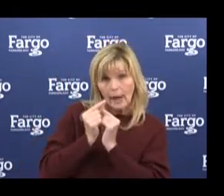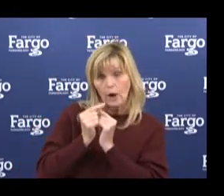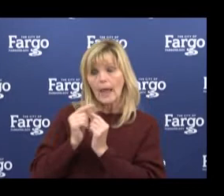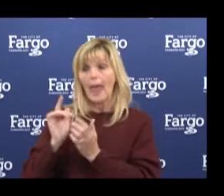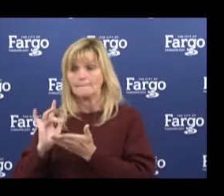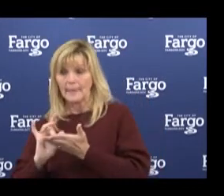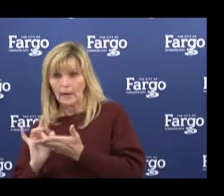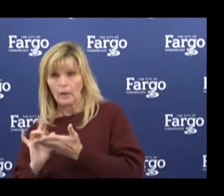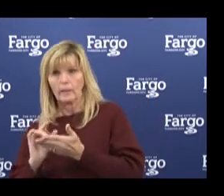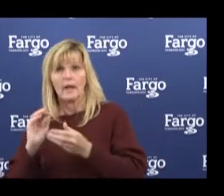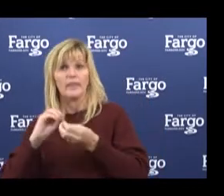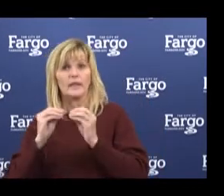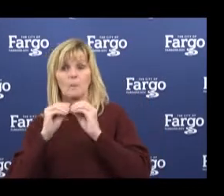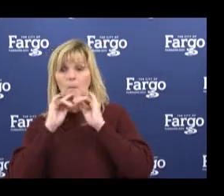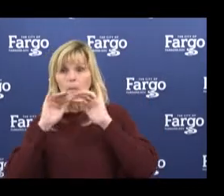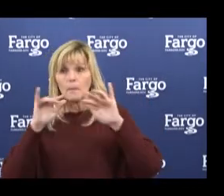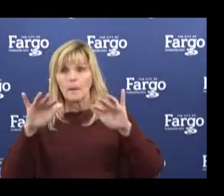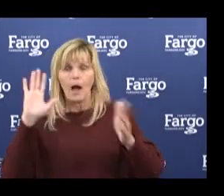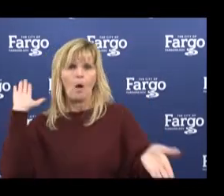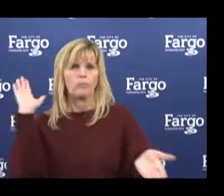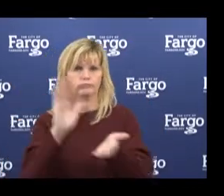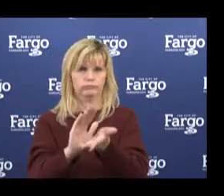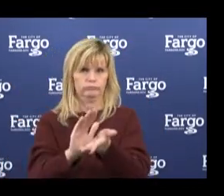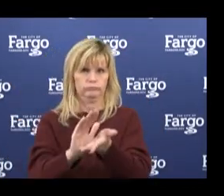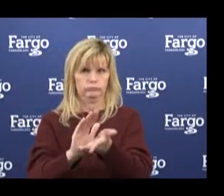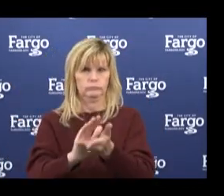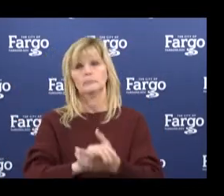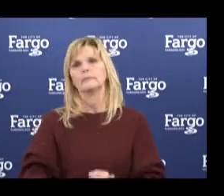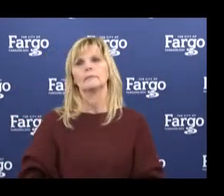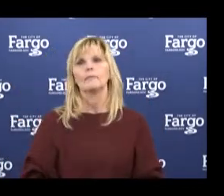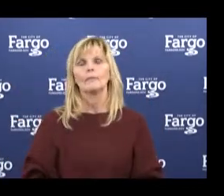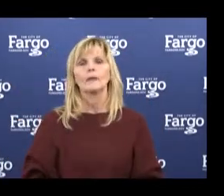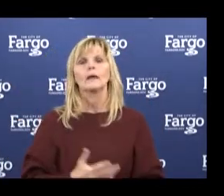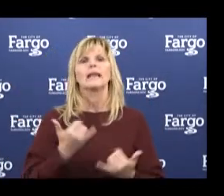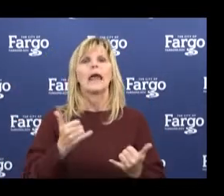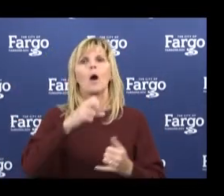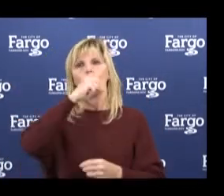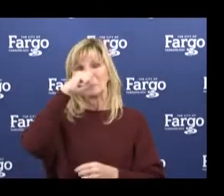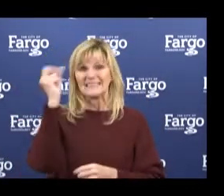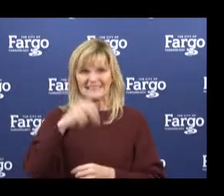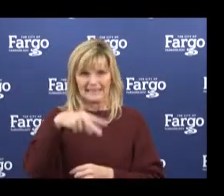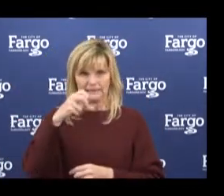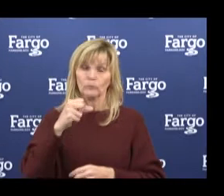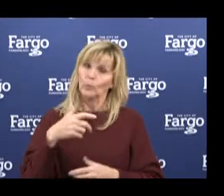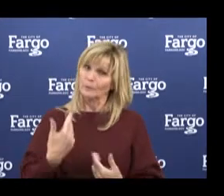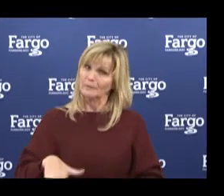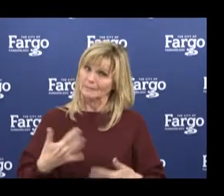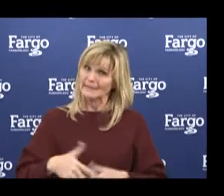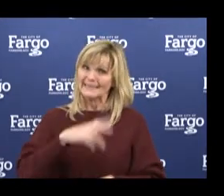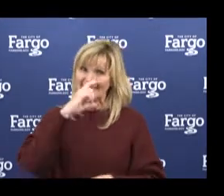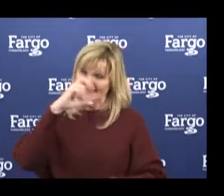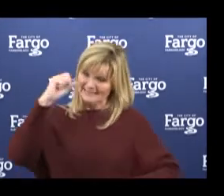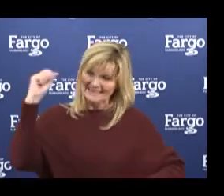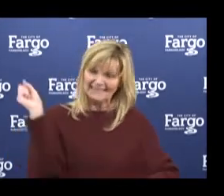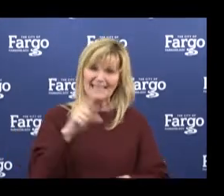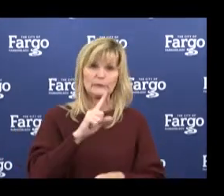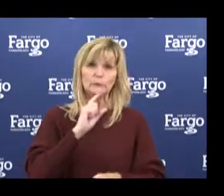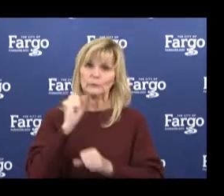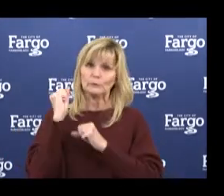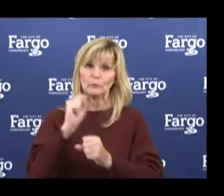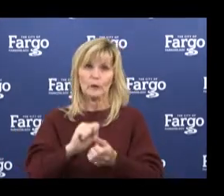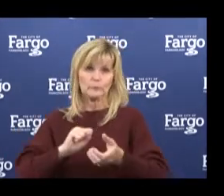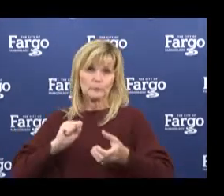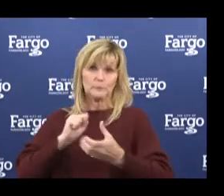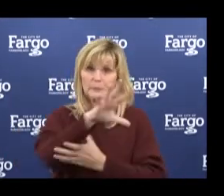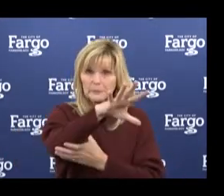the droplets that were emitted from that cough. And then fast forward again to the sneeze. The sneeze is kind of the big kahuna of ejecting respiratory